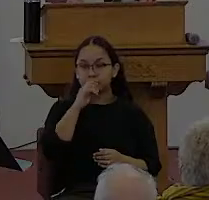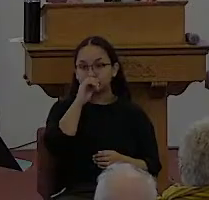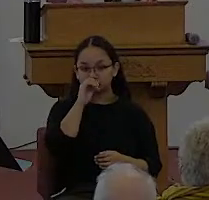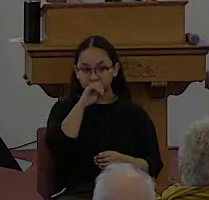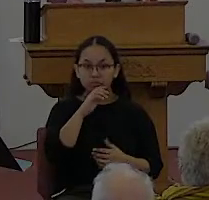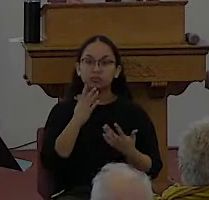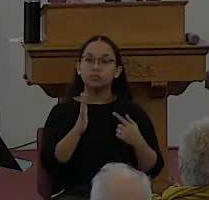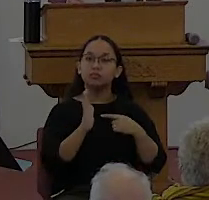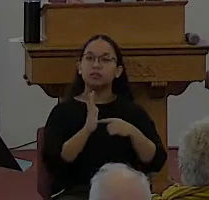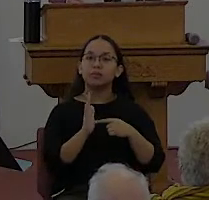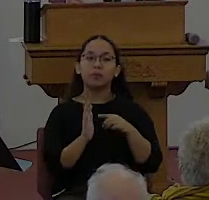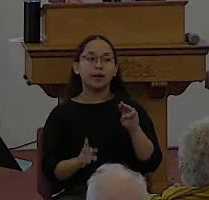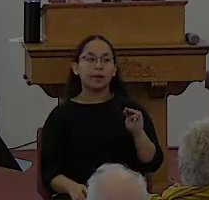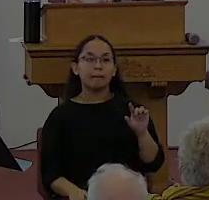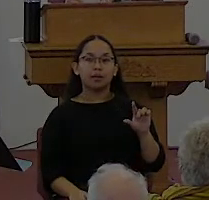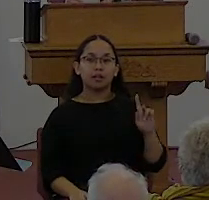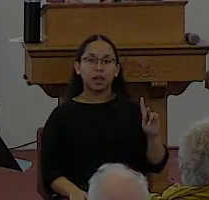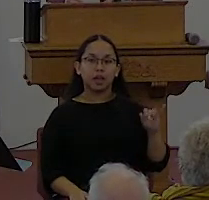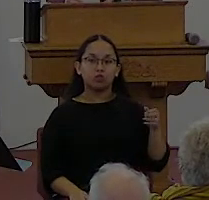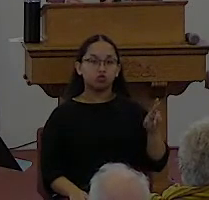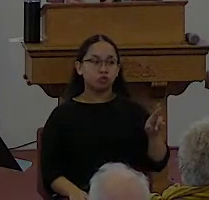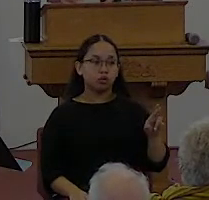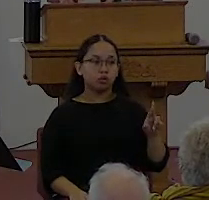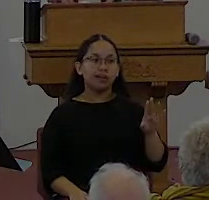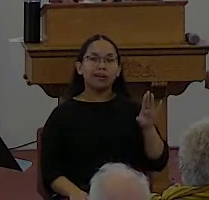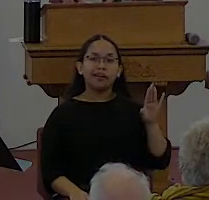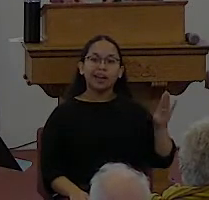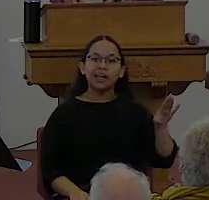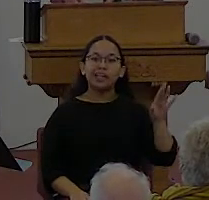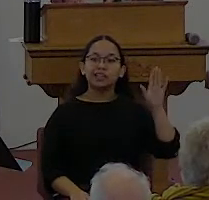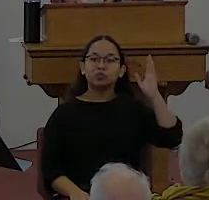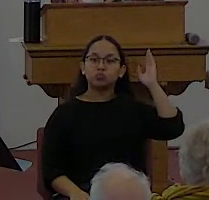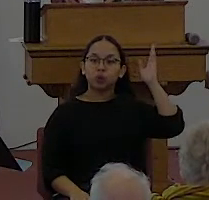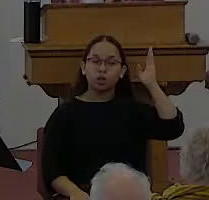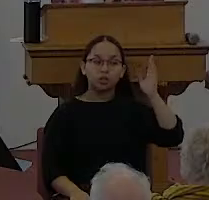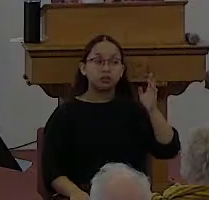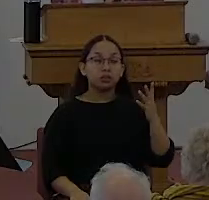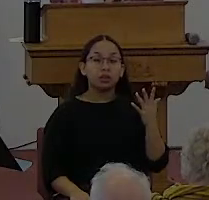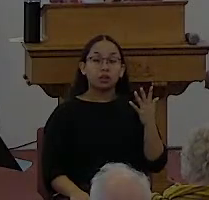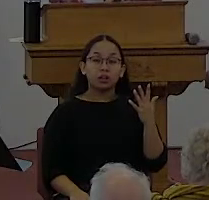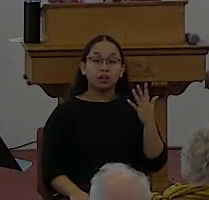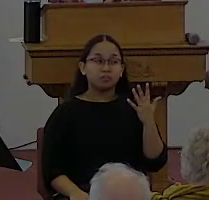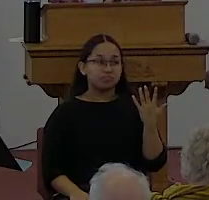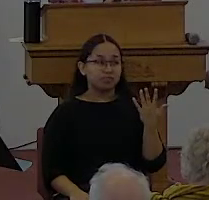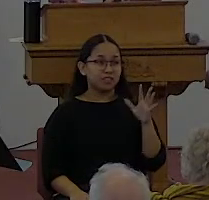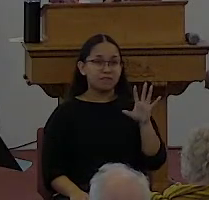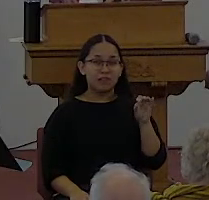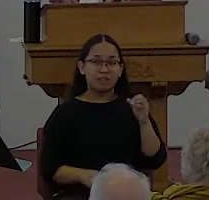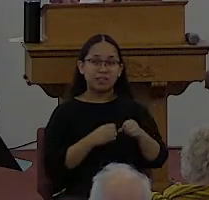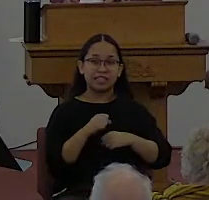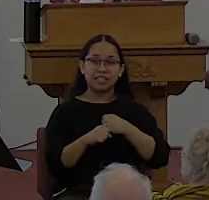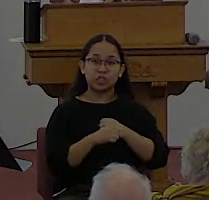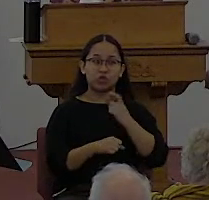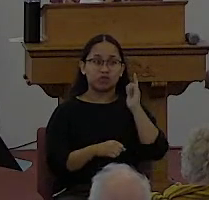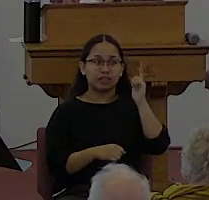Martin Luther King Jr., which almost 50 years later still bring